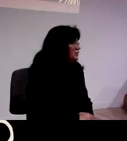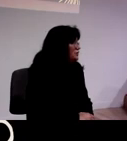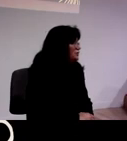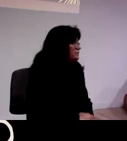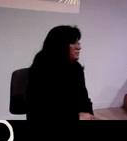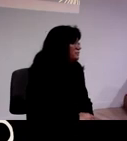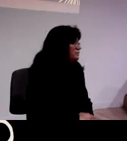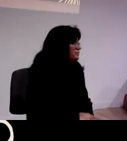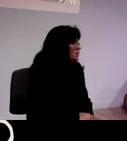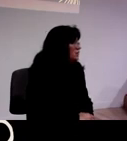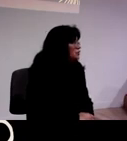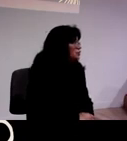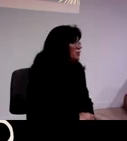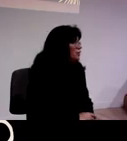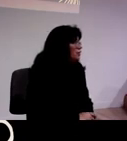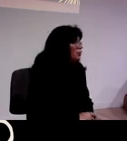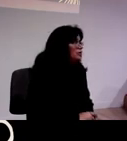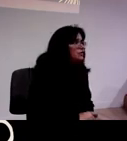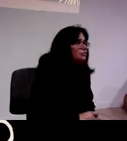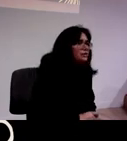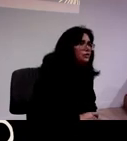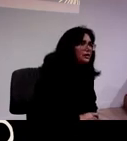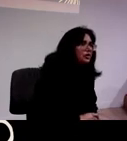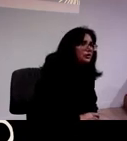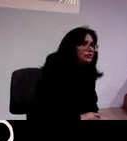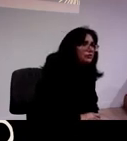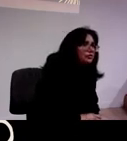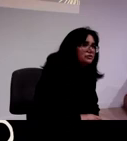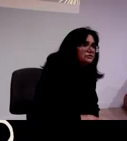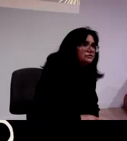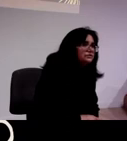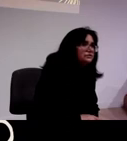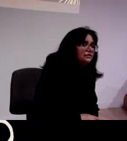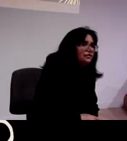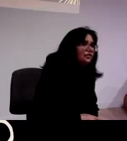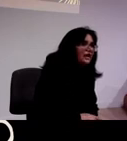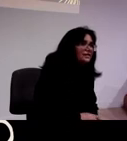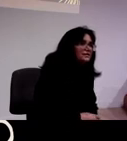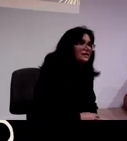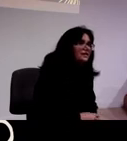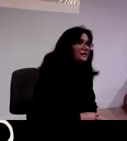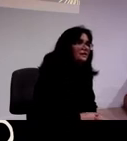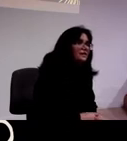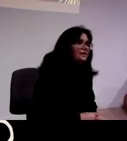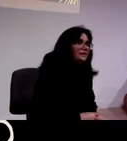word for fish. So we know when we look at colonial records that